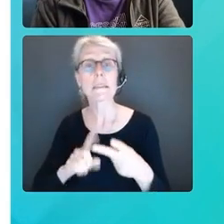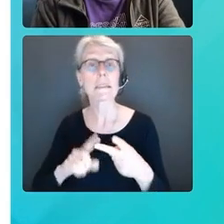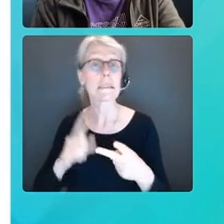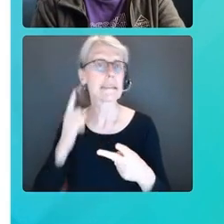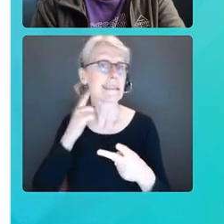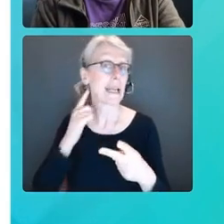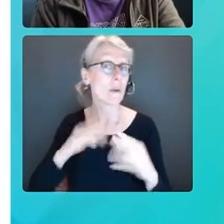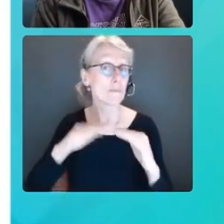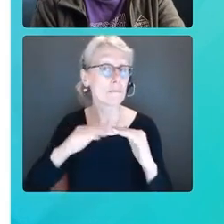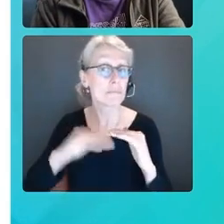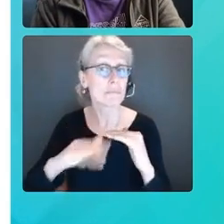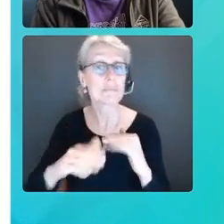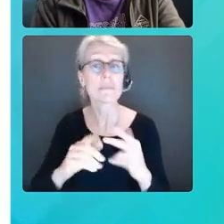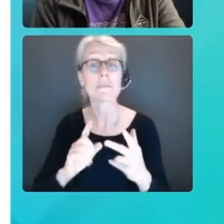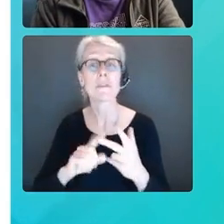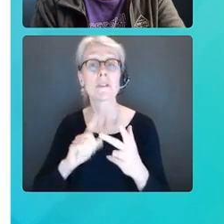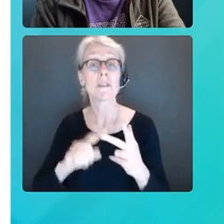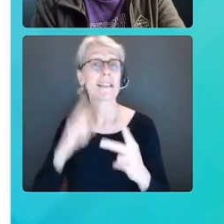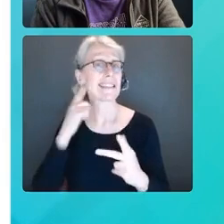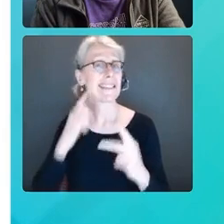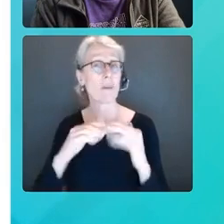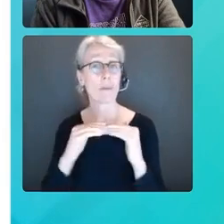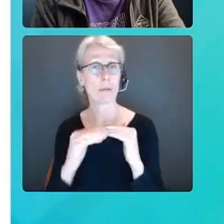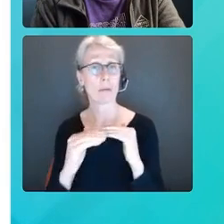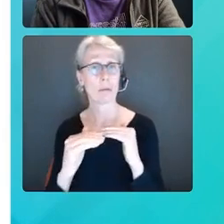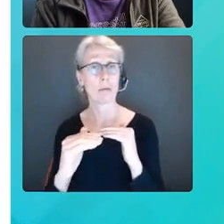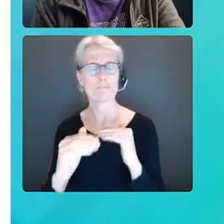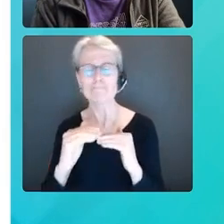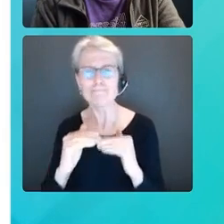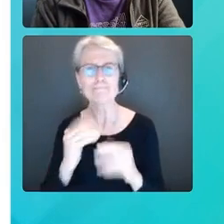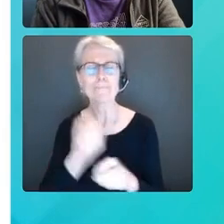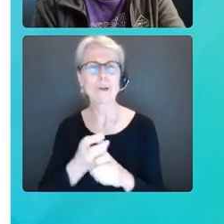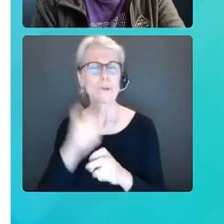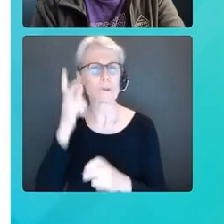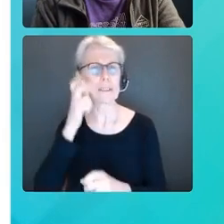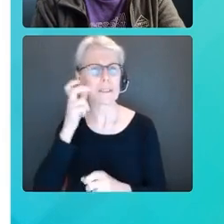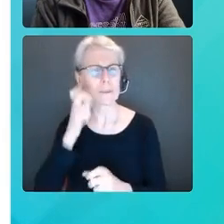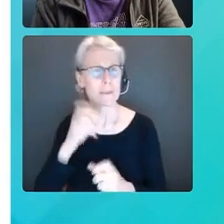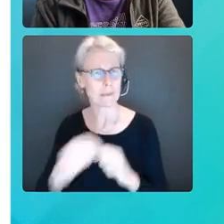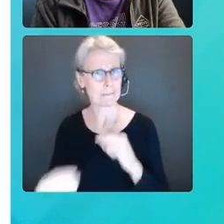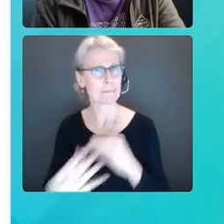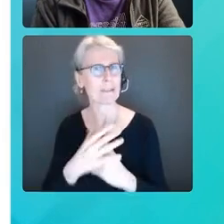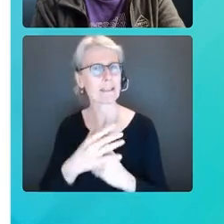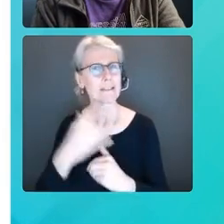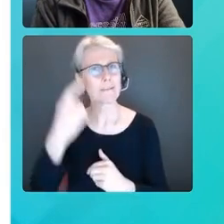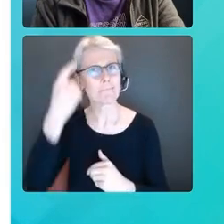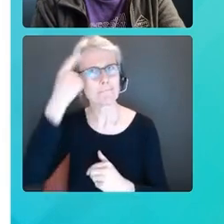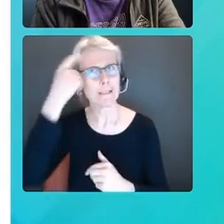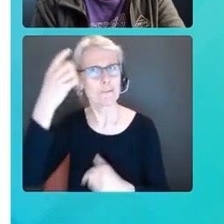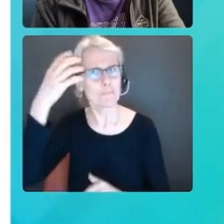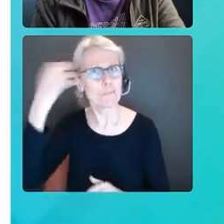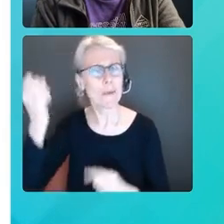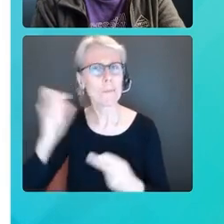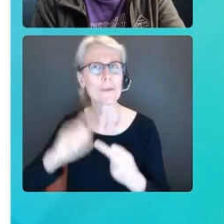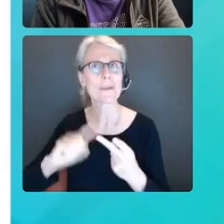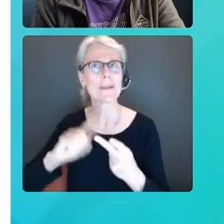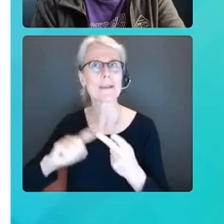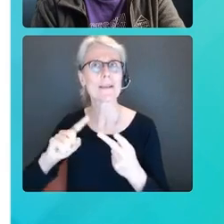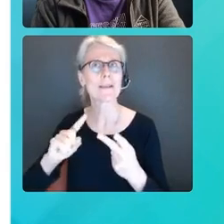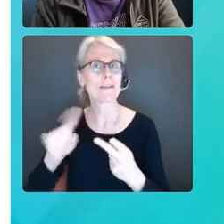is really challenging to follow. And I wonder how that impacts working memory / audio processing comorbidities.